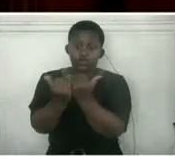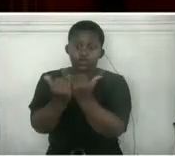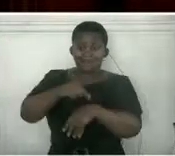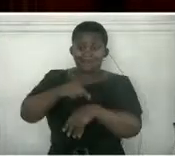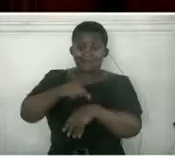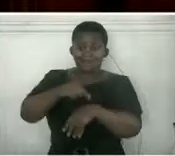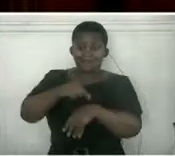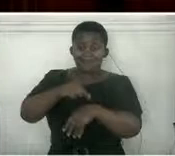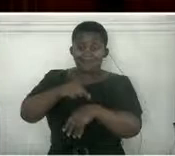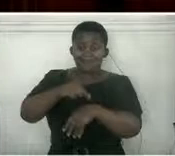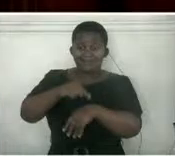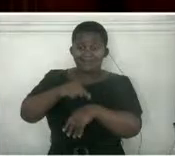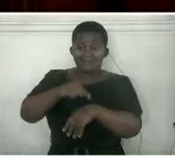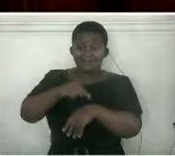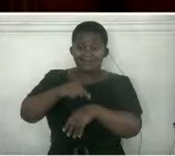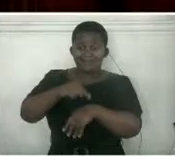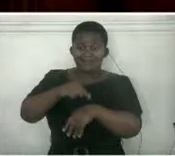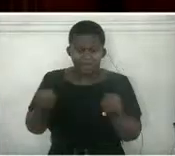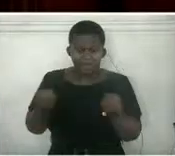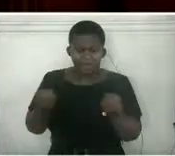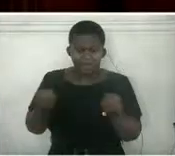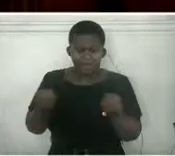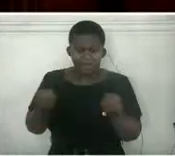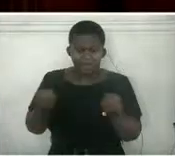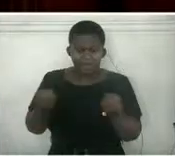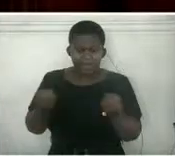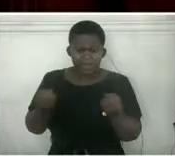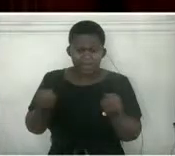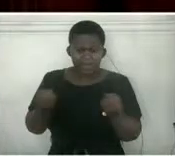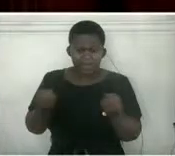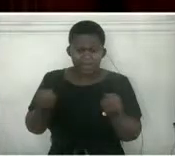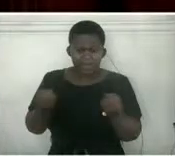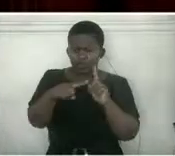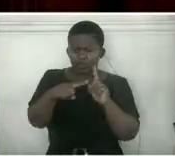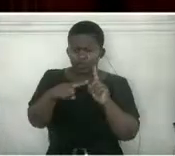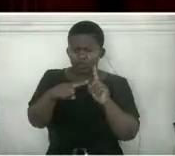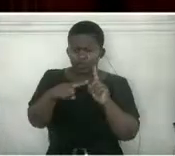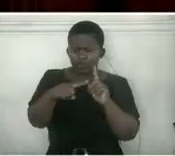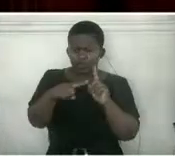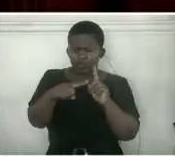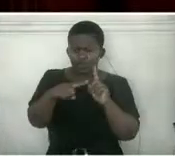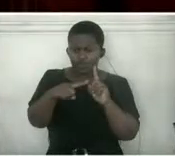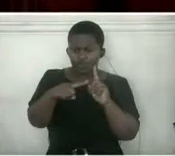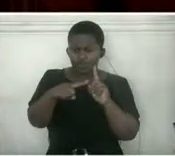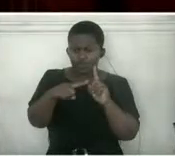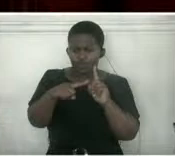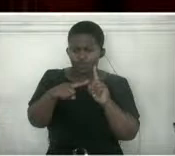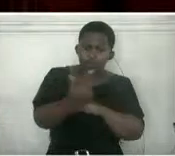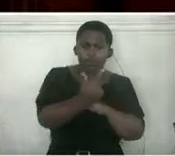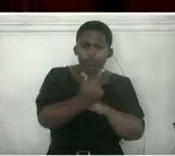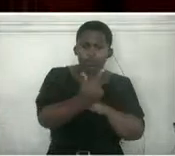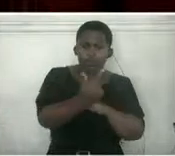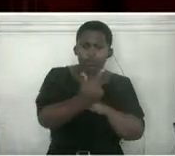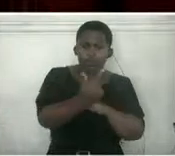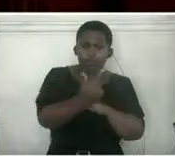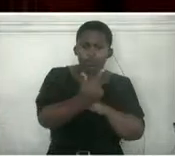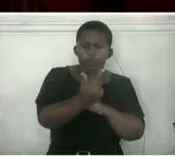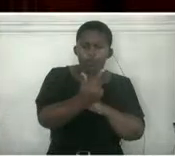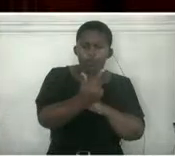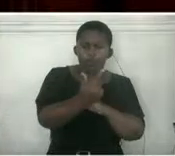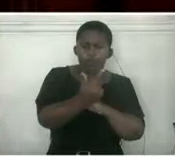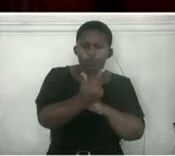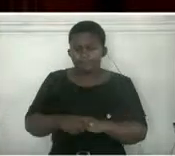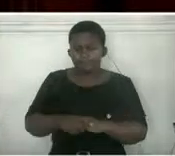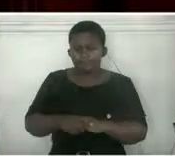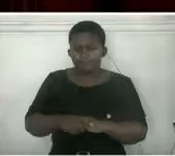produced leaders of great influence and positive impact in almost all sectors of the society. It